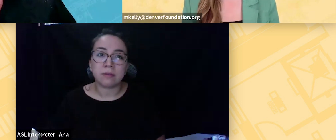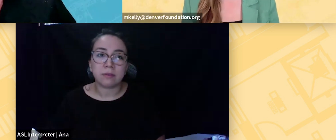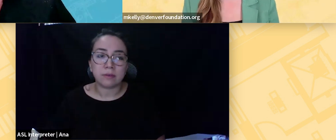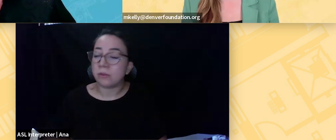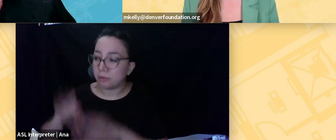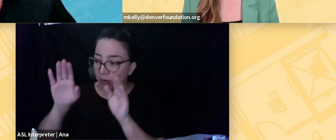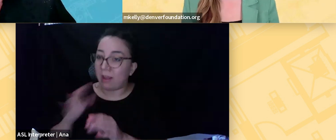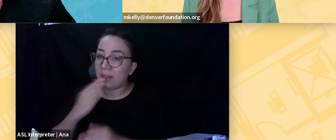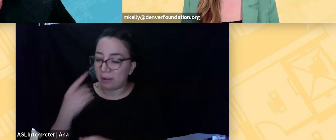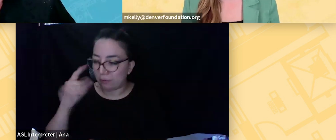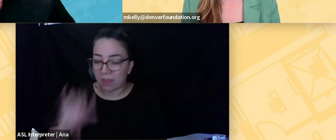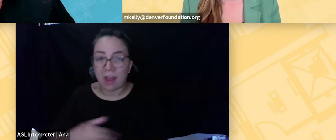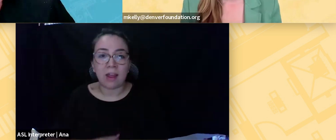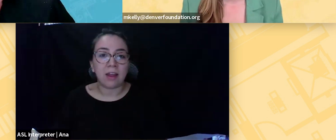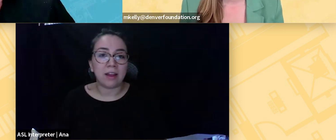Great, thank you for that.